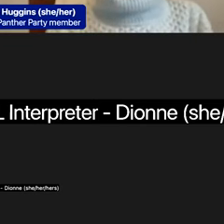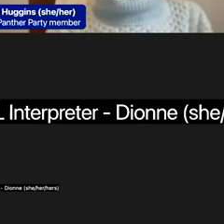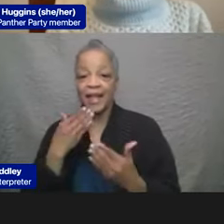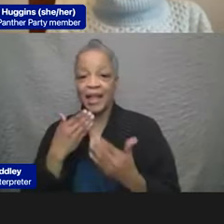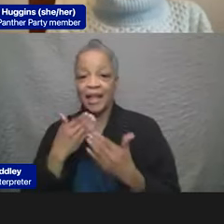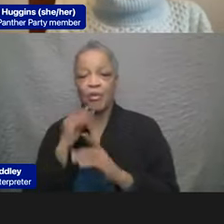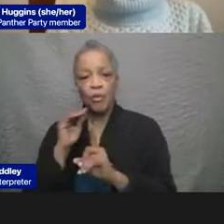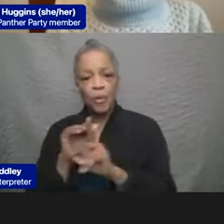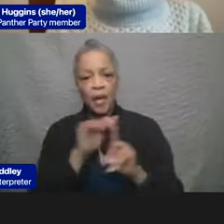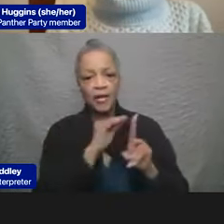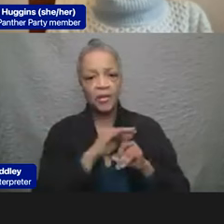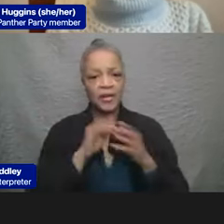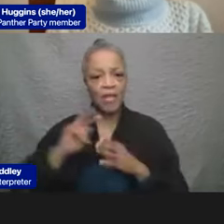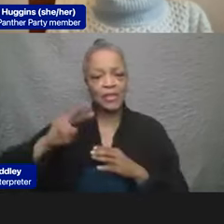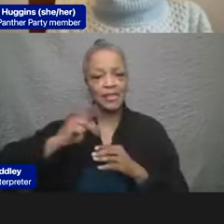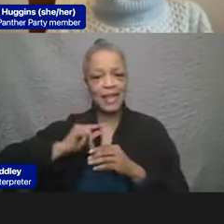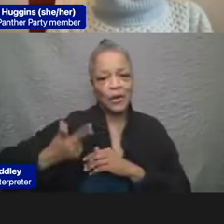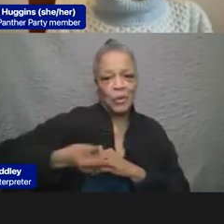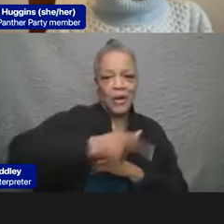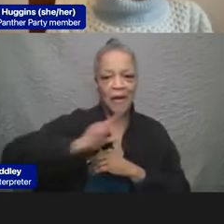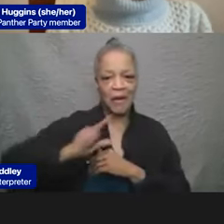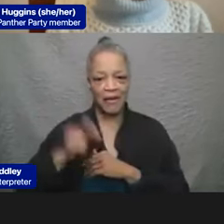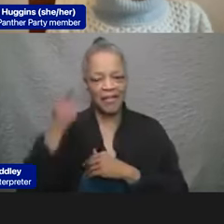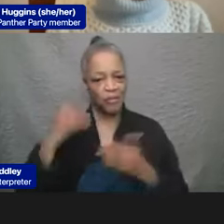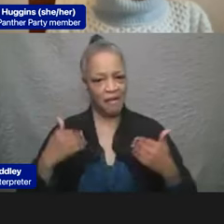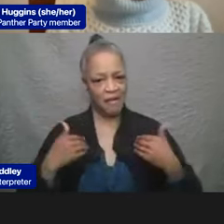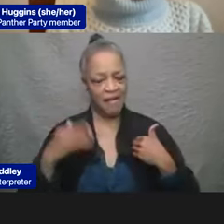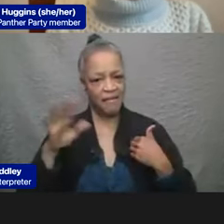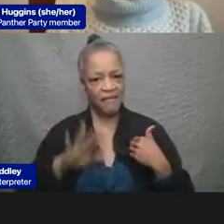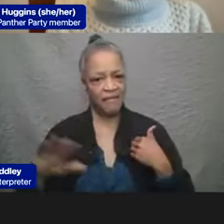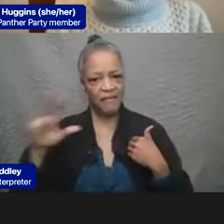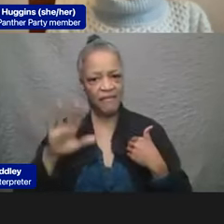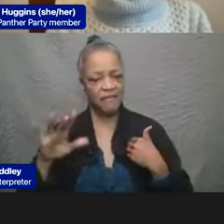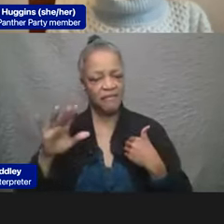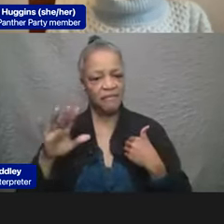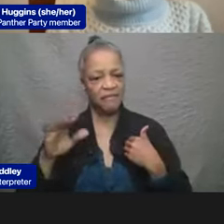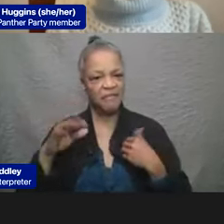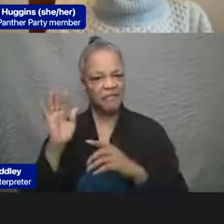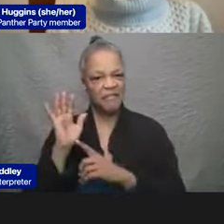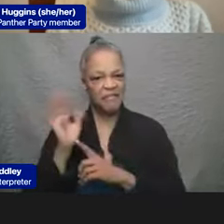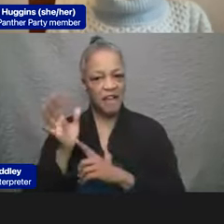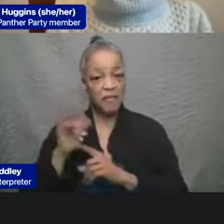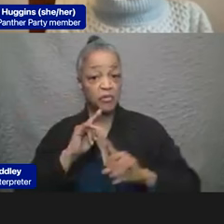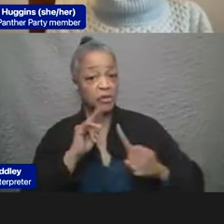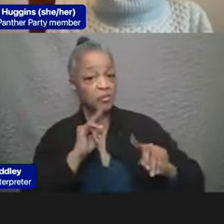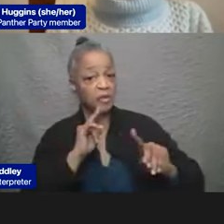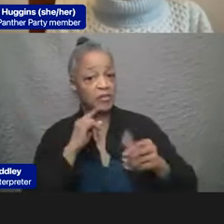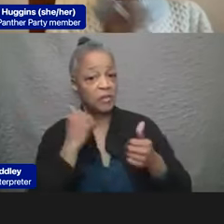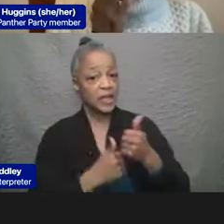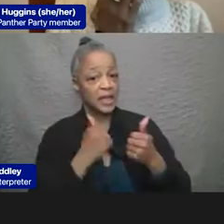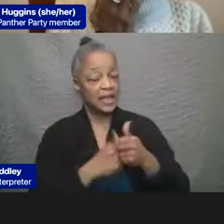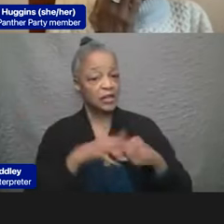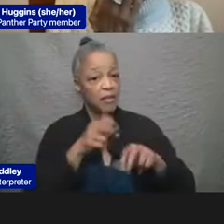in the second round, and I think we have about a time for 5-minute responses from each of the